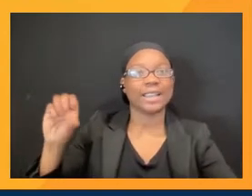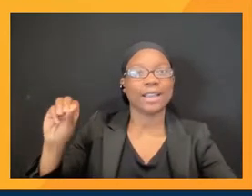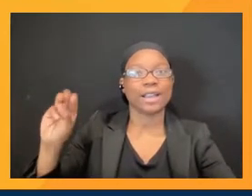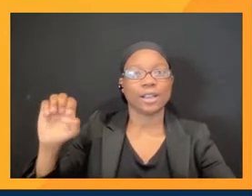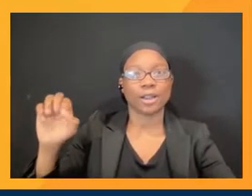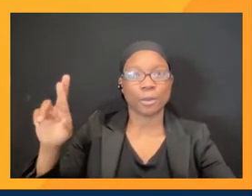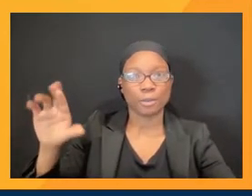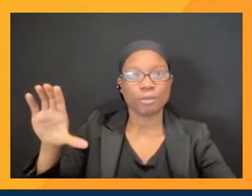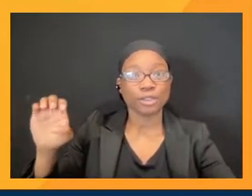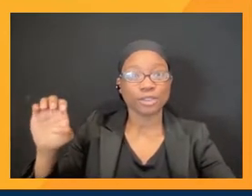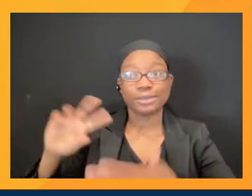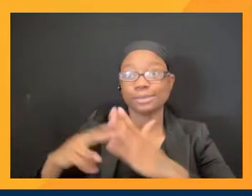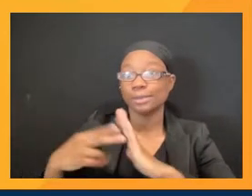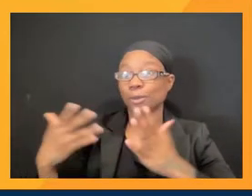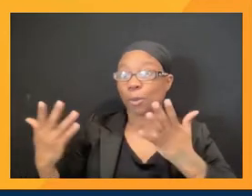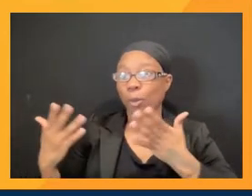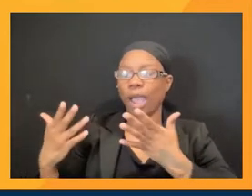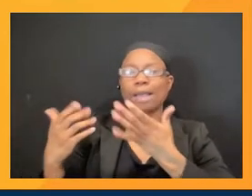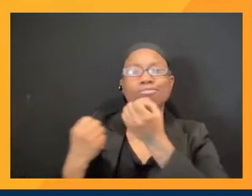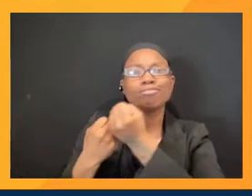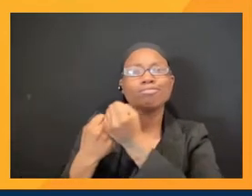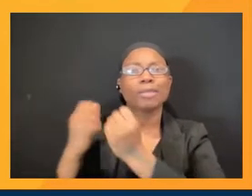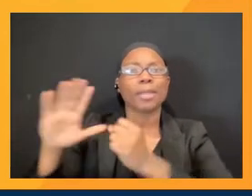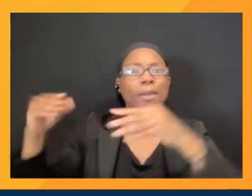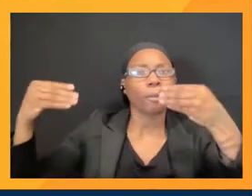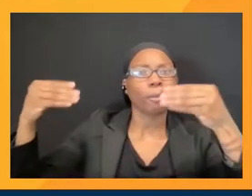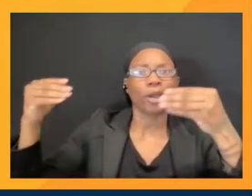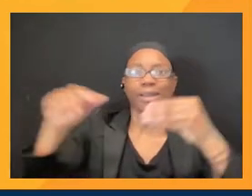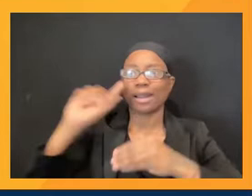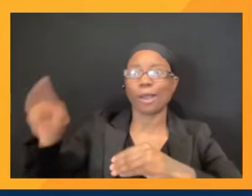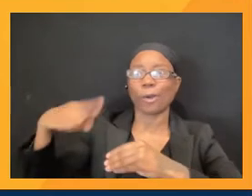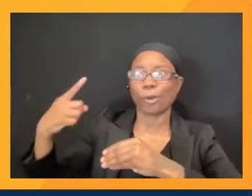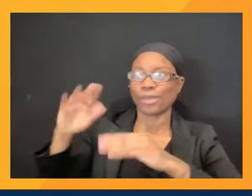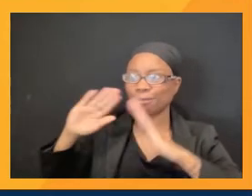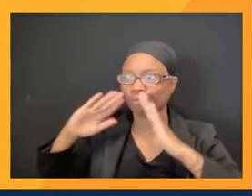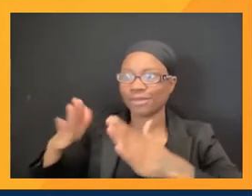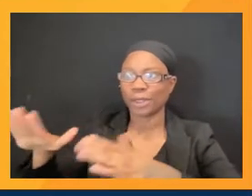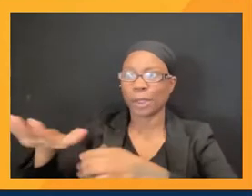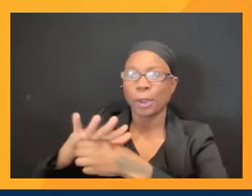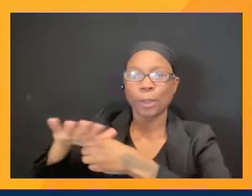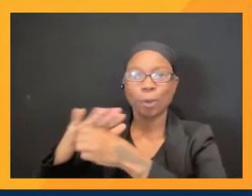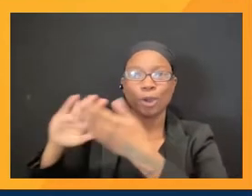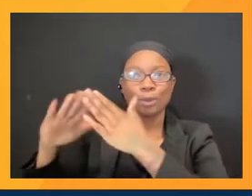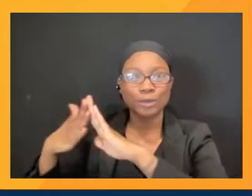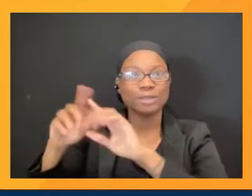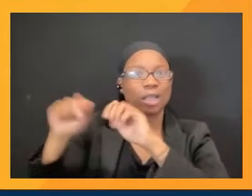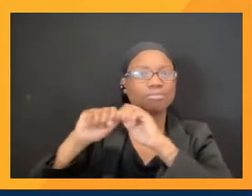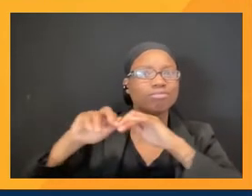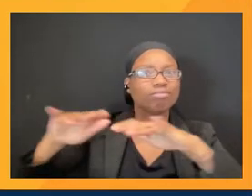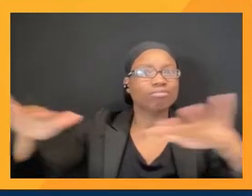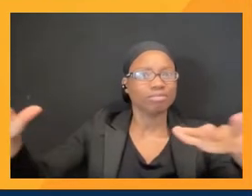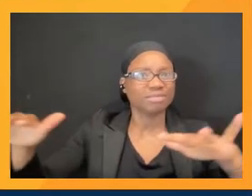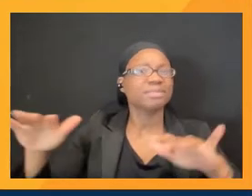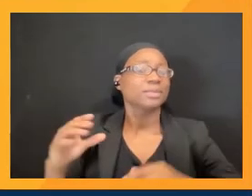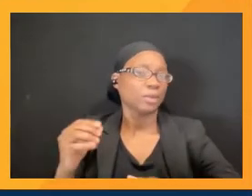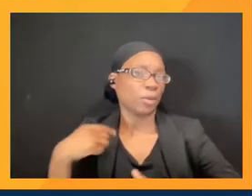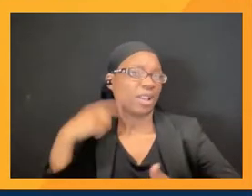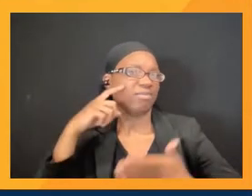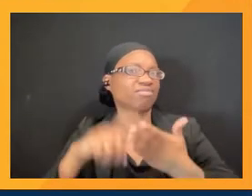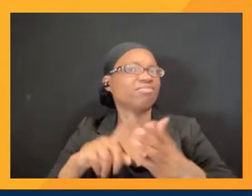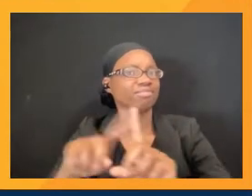helping with in regards to businesses looking ahead? Mm-hmm. Having served as California's lead on